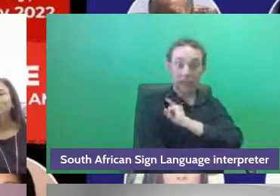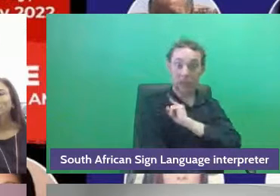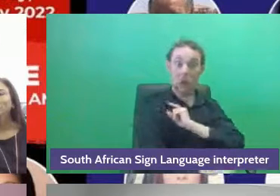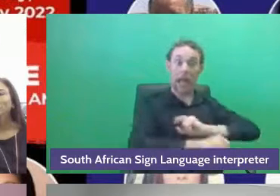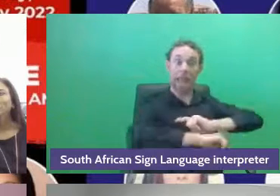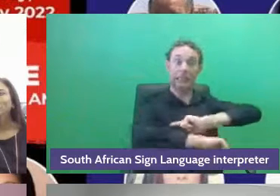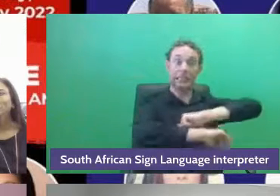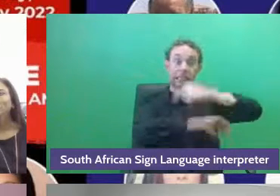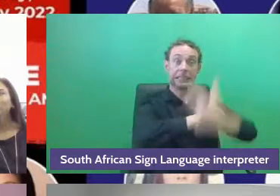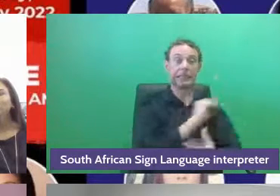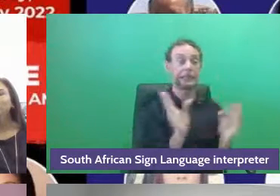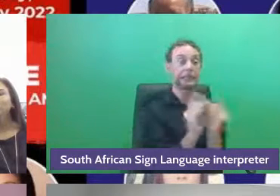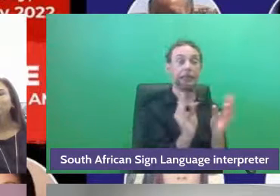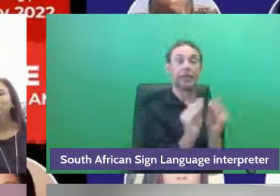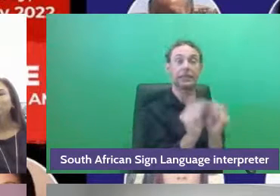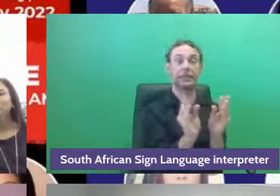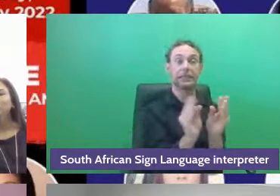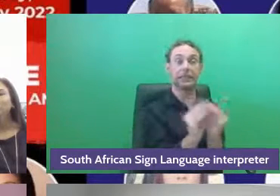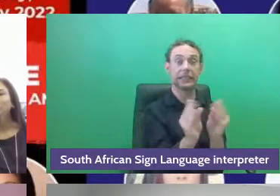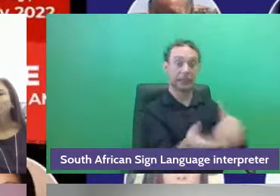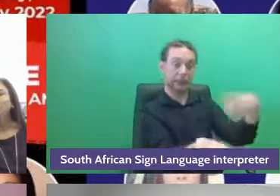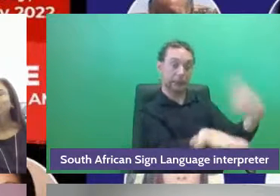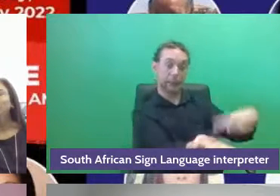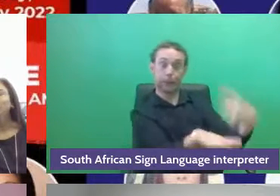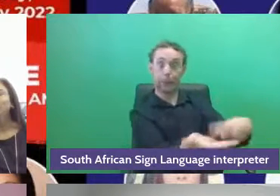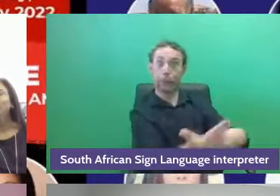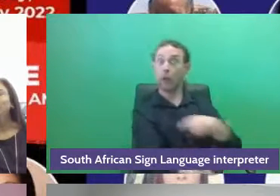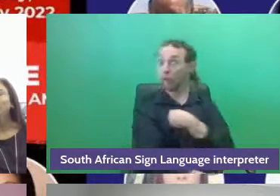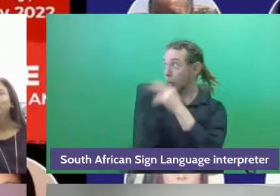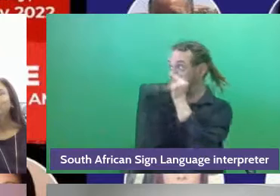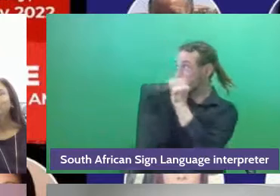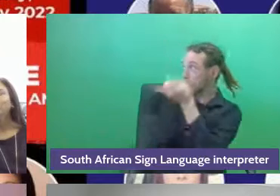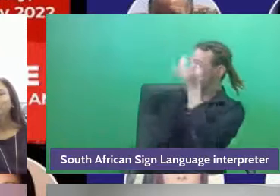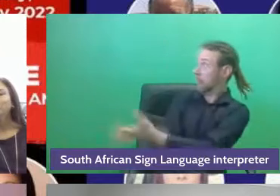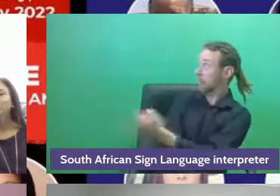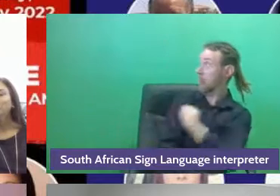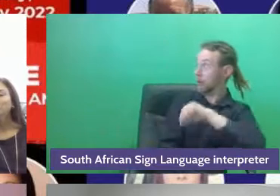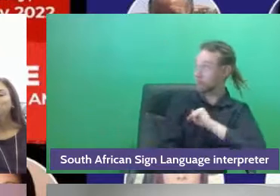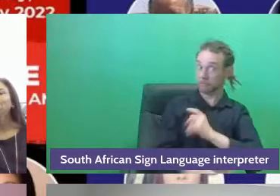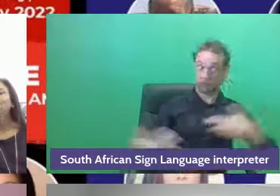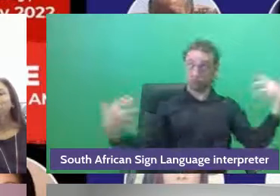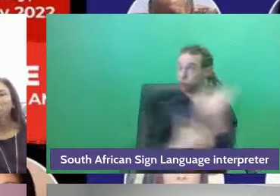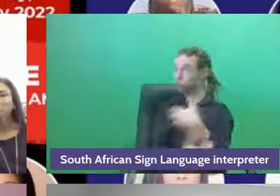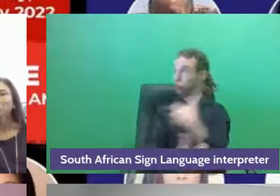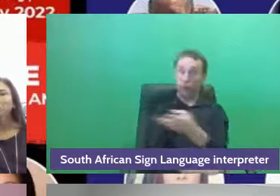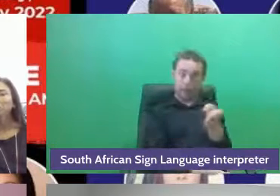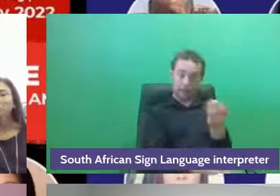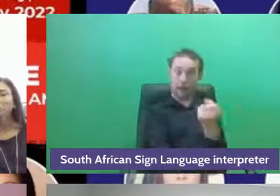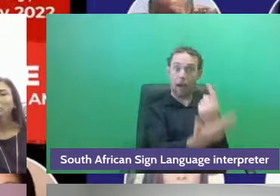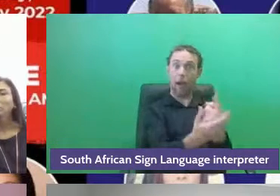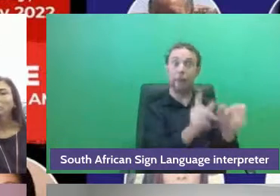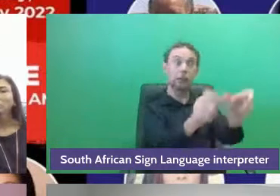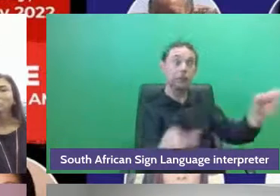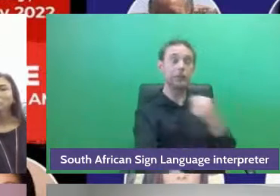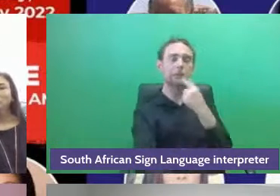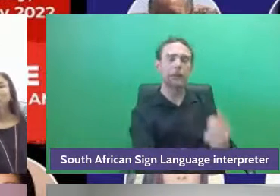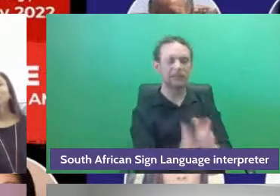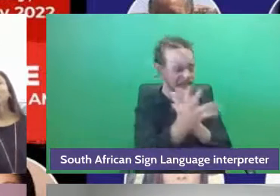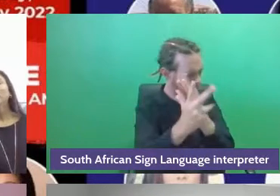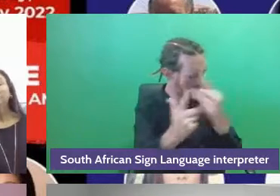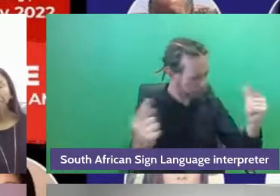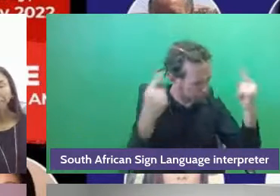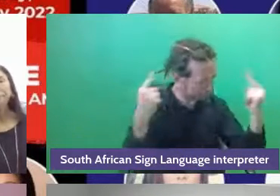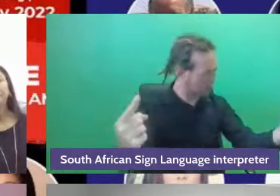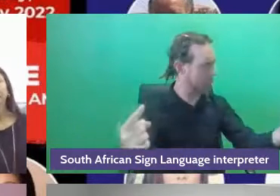and this was actually so important, I was very impressed, is that sign language must be offered and be